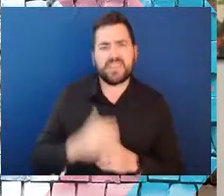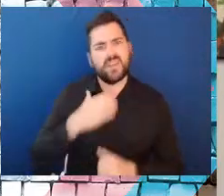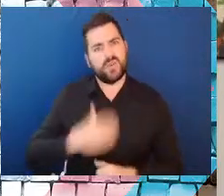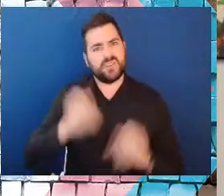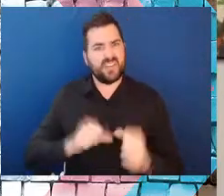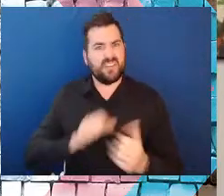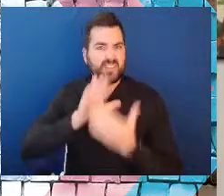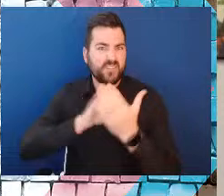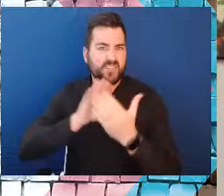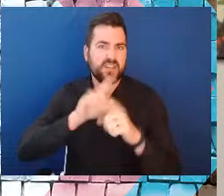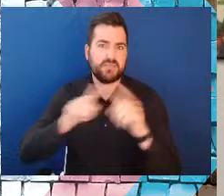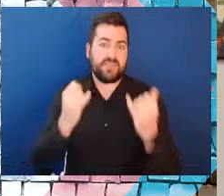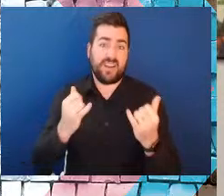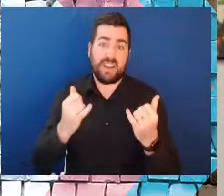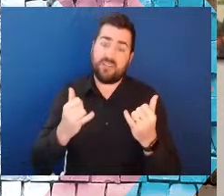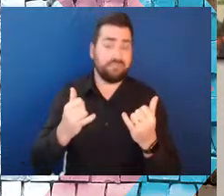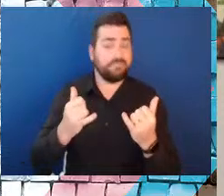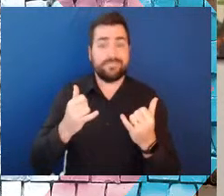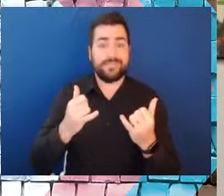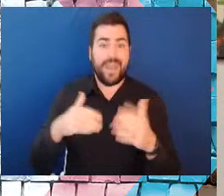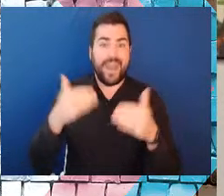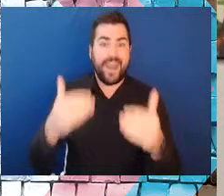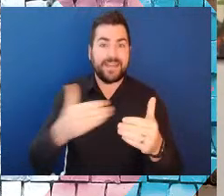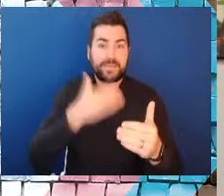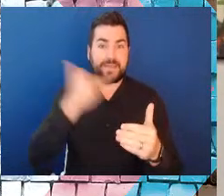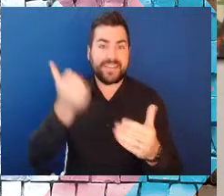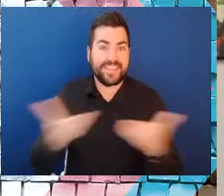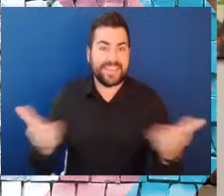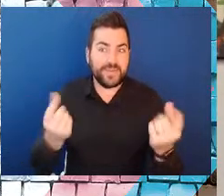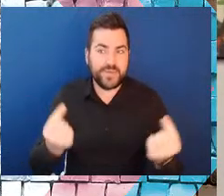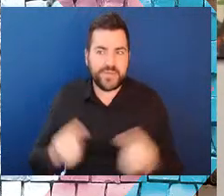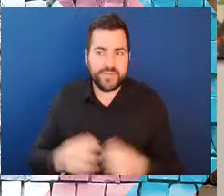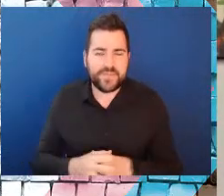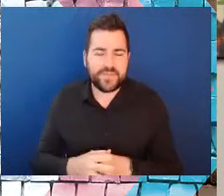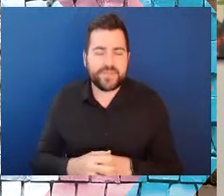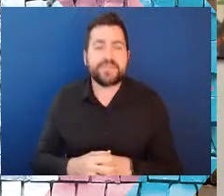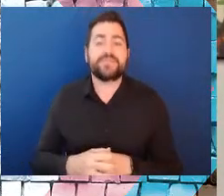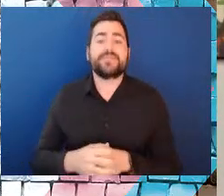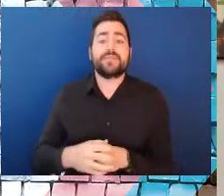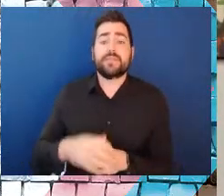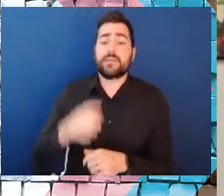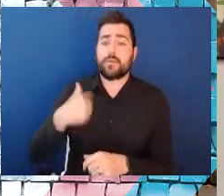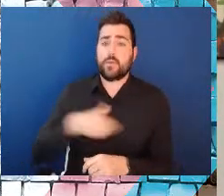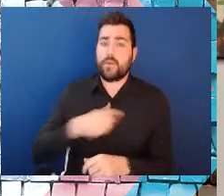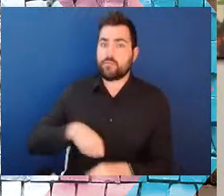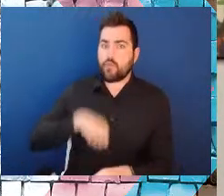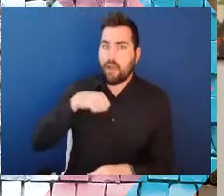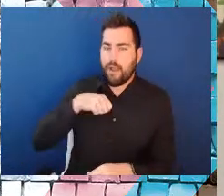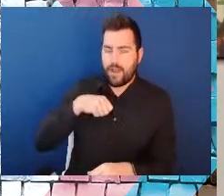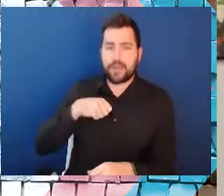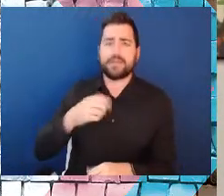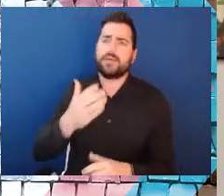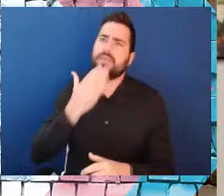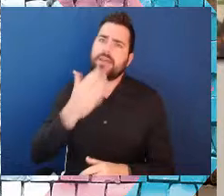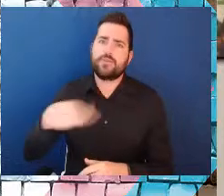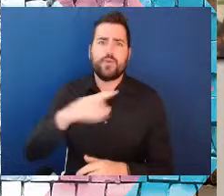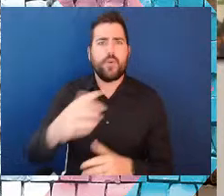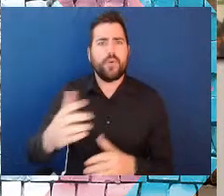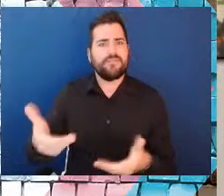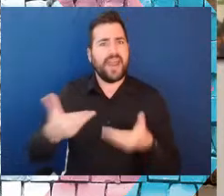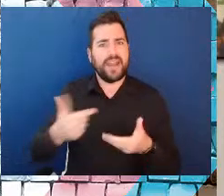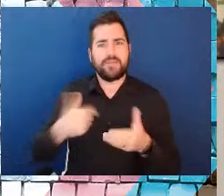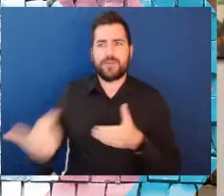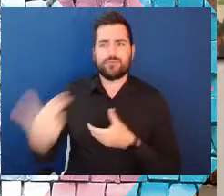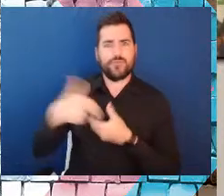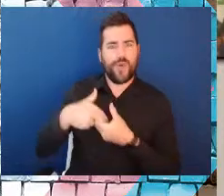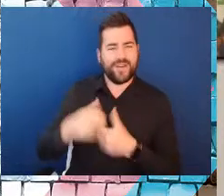person, but this is the next best thing. Thank you to the Kids Fringe and Pride for having me come on here with you. I want to introduce